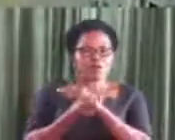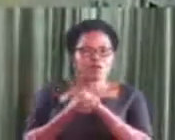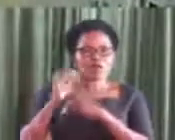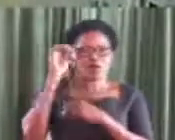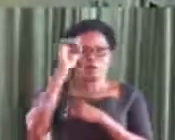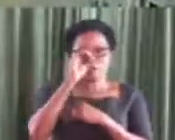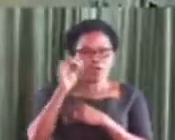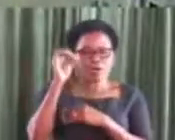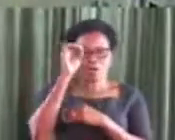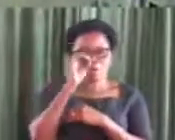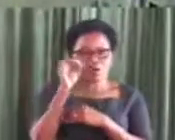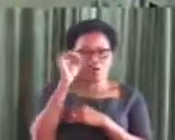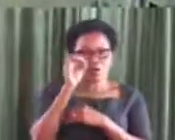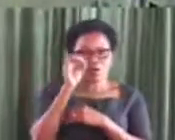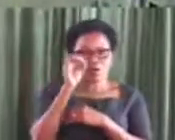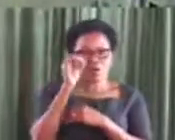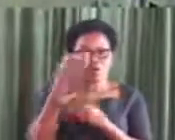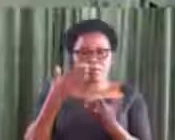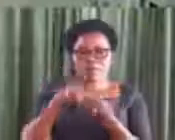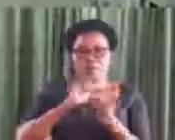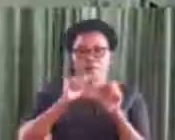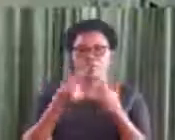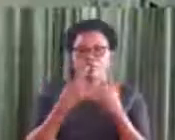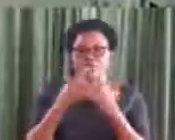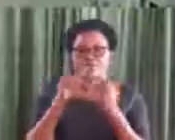very briefly.